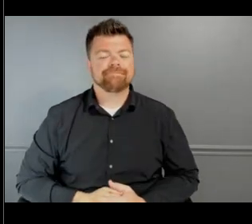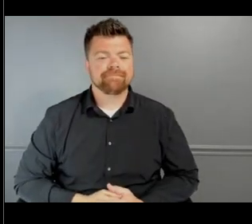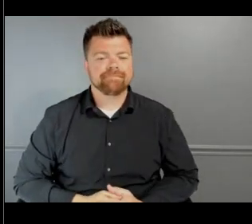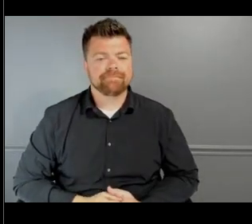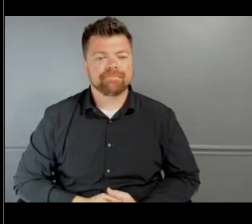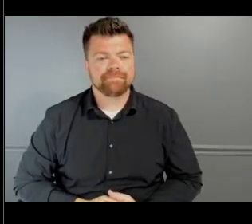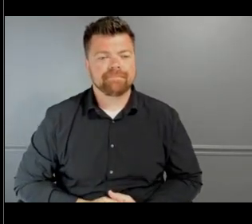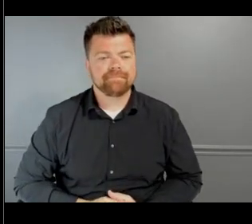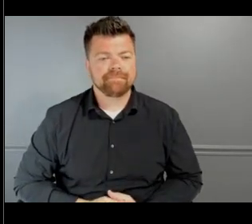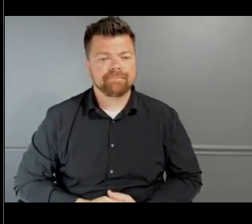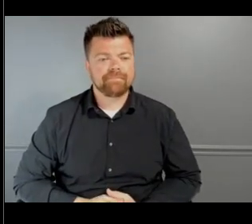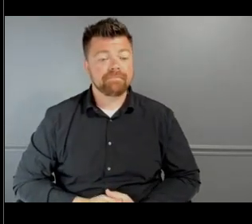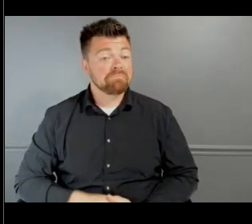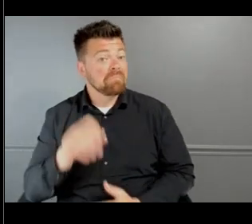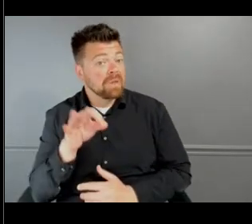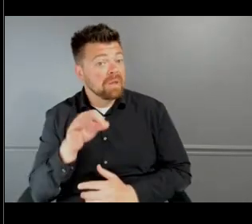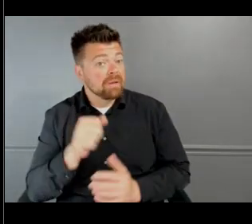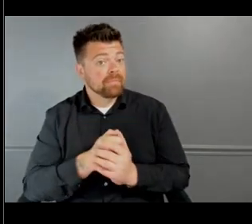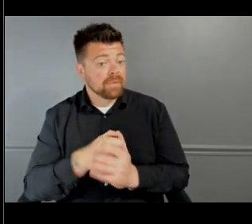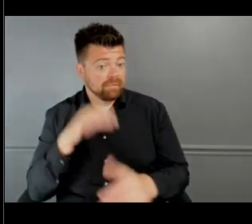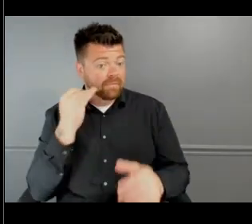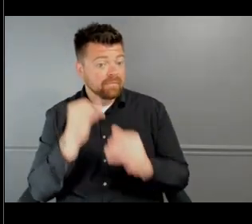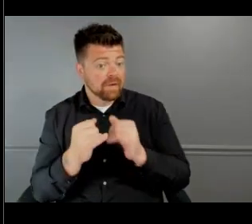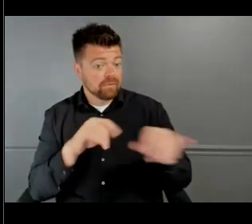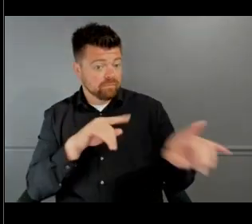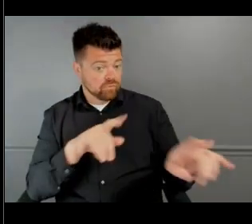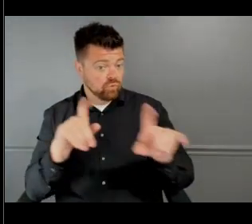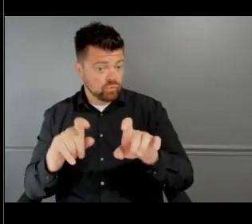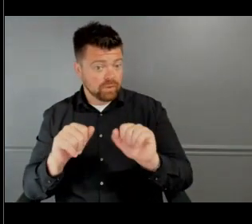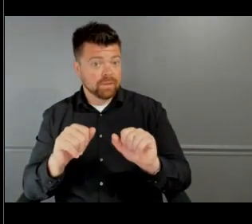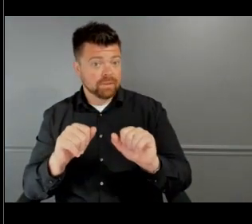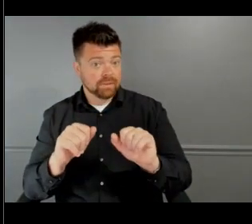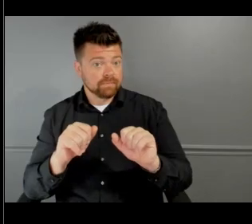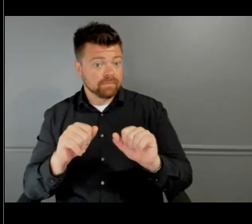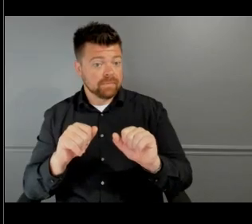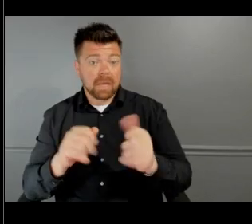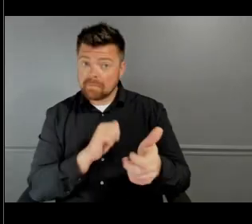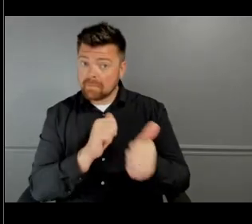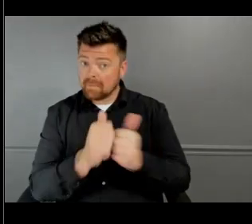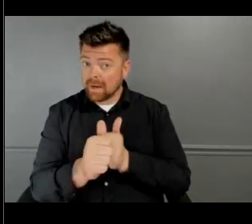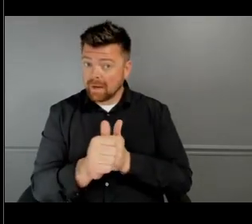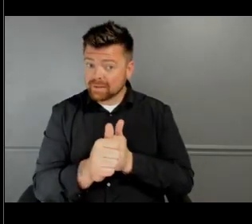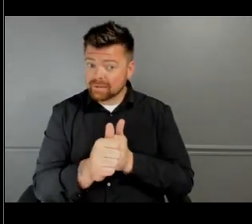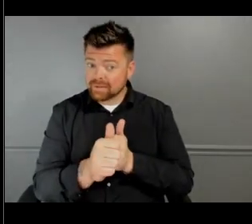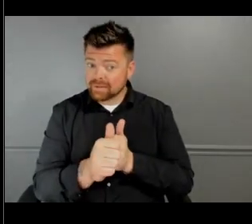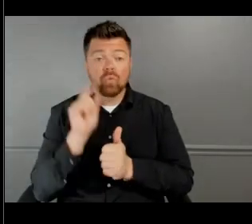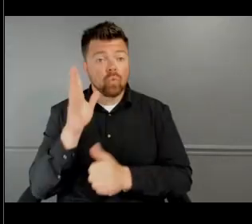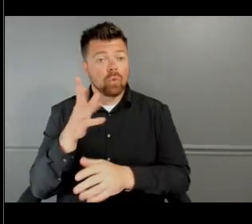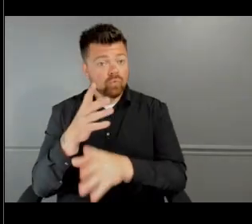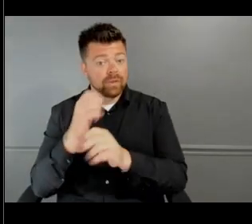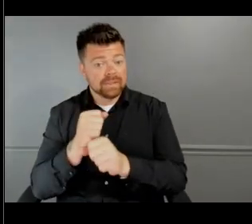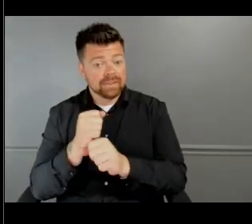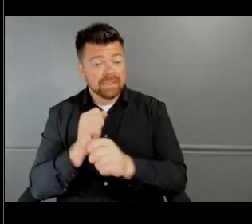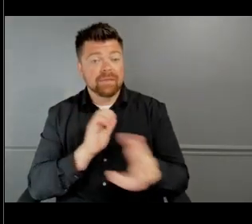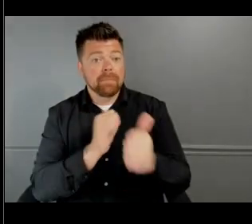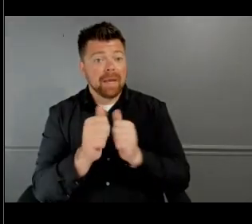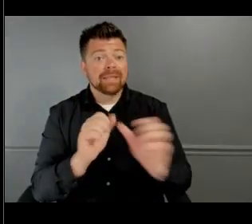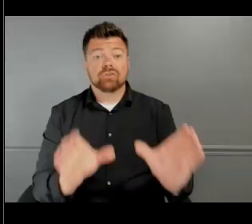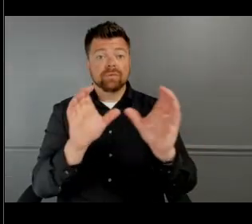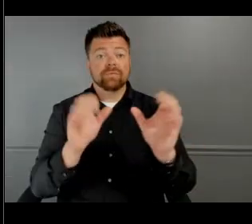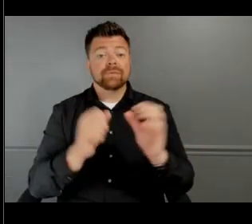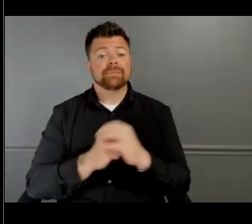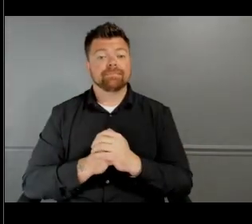If you take the final quiz and pass the quiz, you will receive a passing certificate.